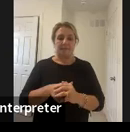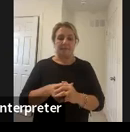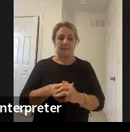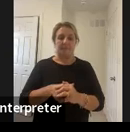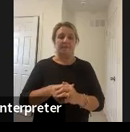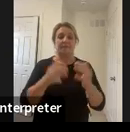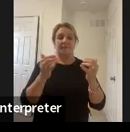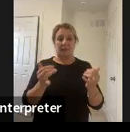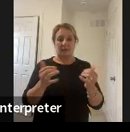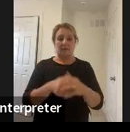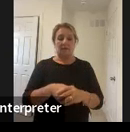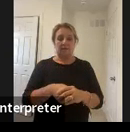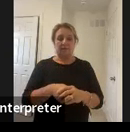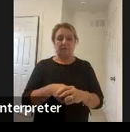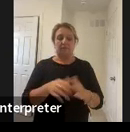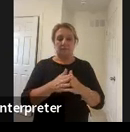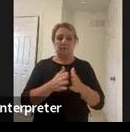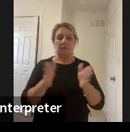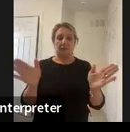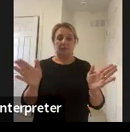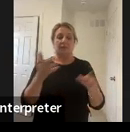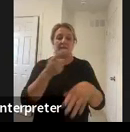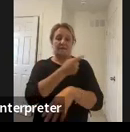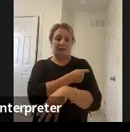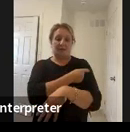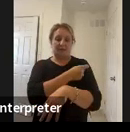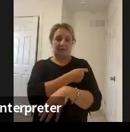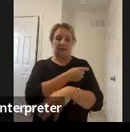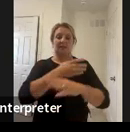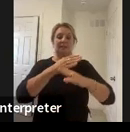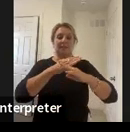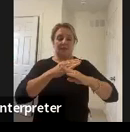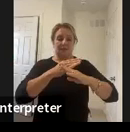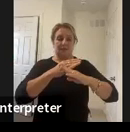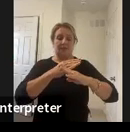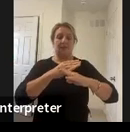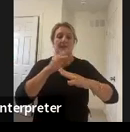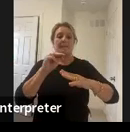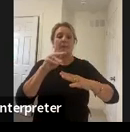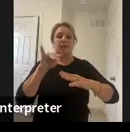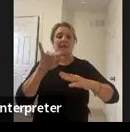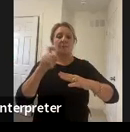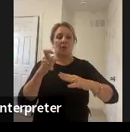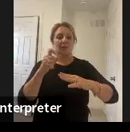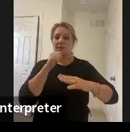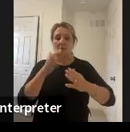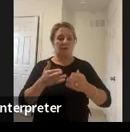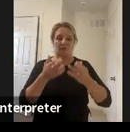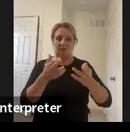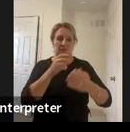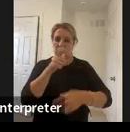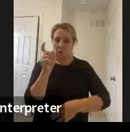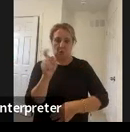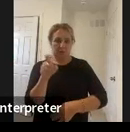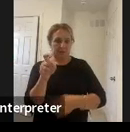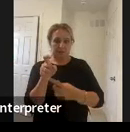Right now, widespread vaccination against monkeypox is not recommended or even necessary for